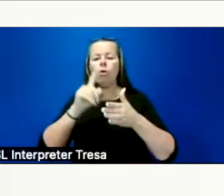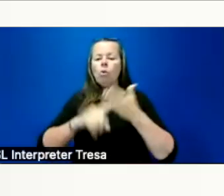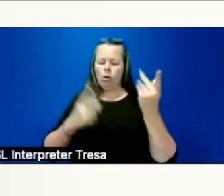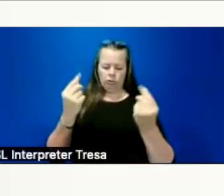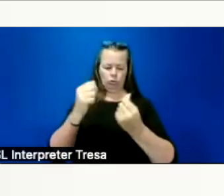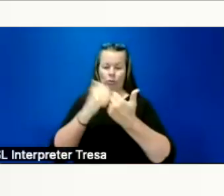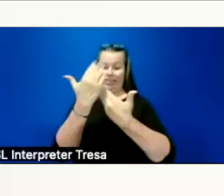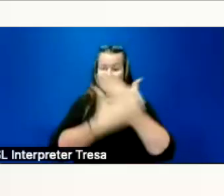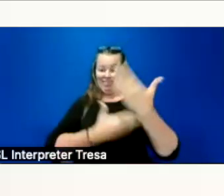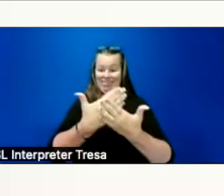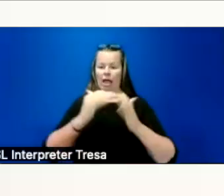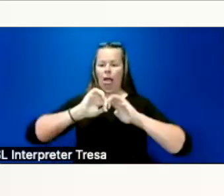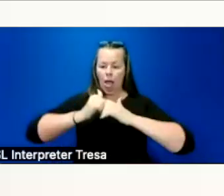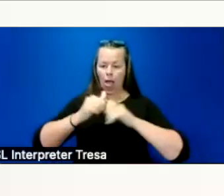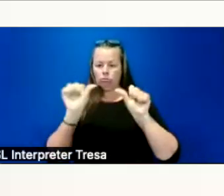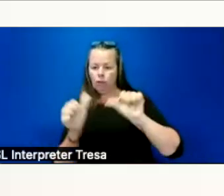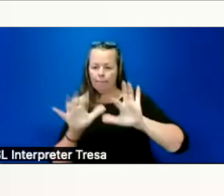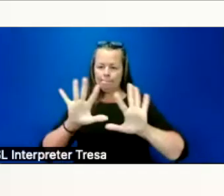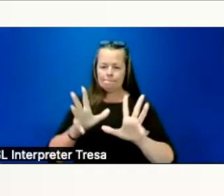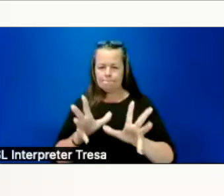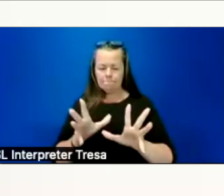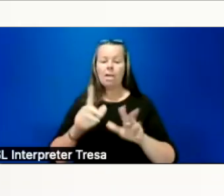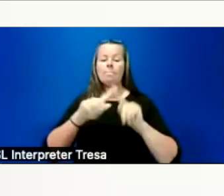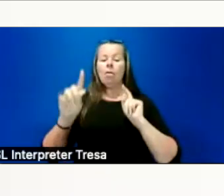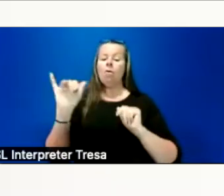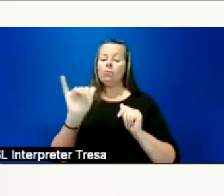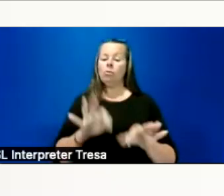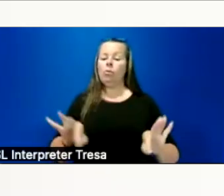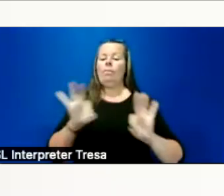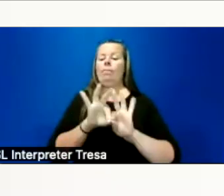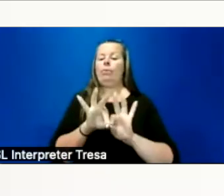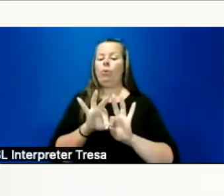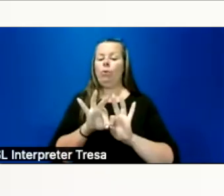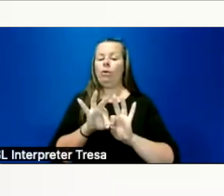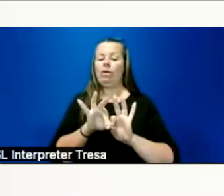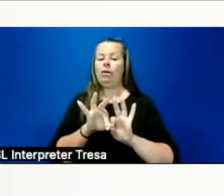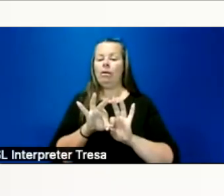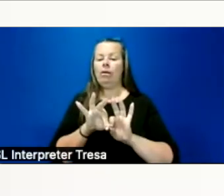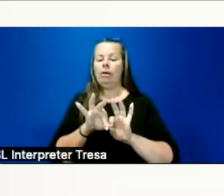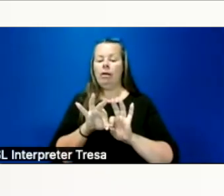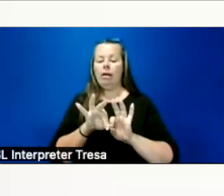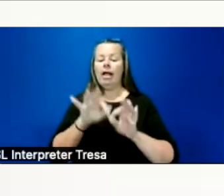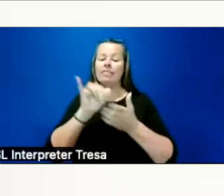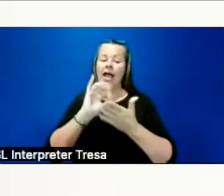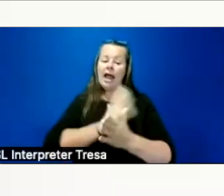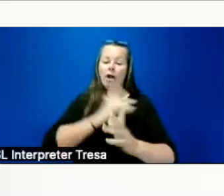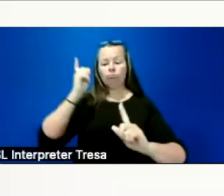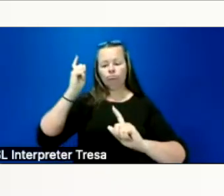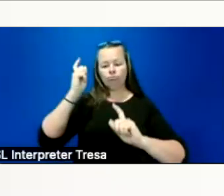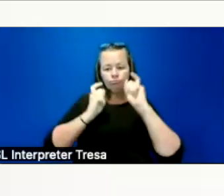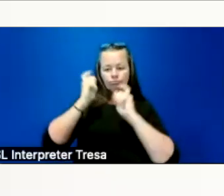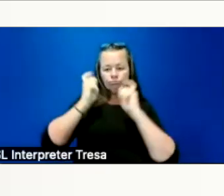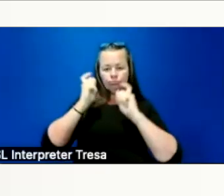hands, how we sign it, but it's also very important the way that that our mimic on our face can say a lot,